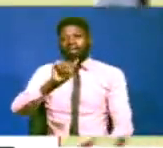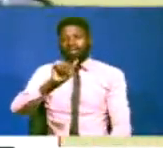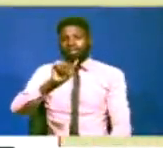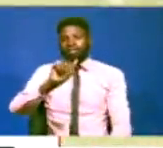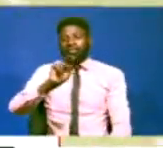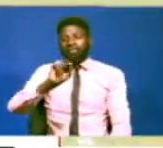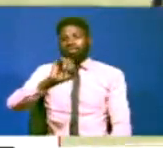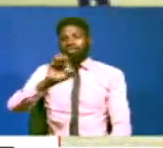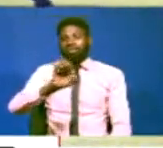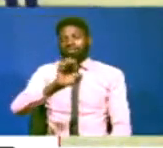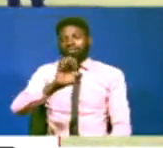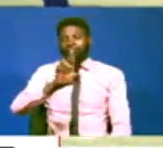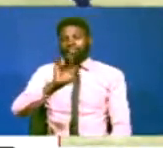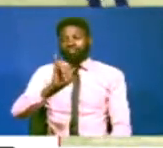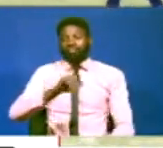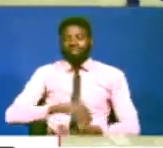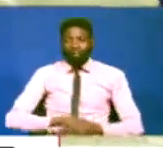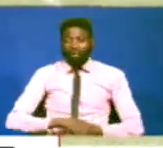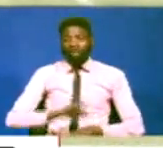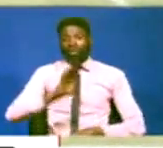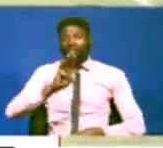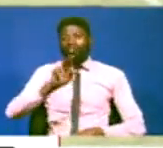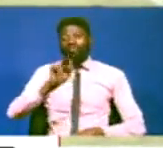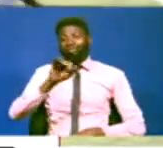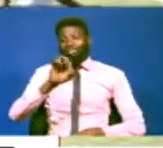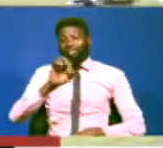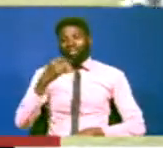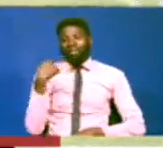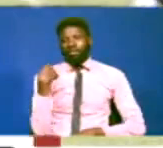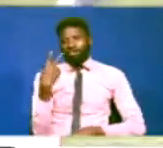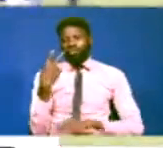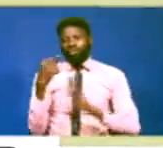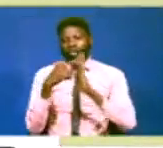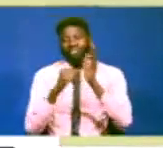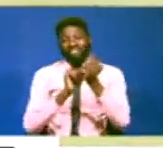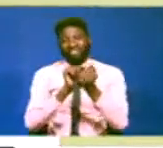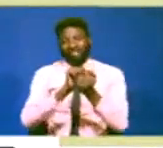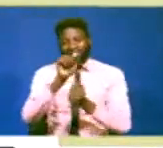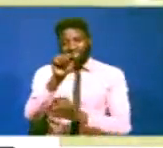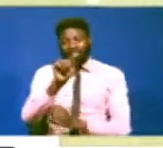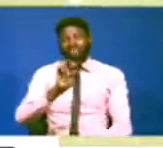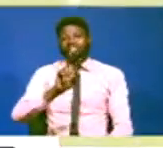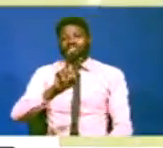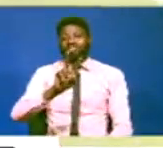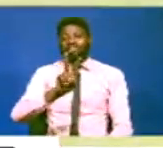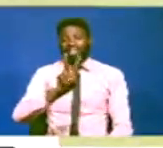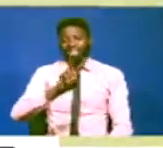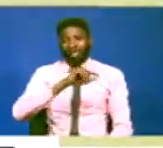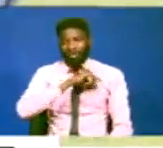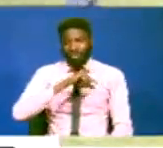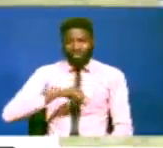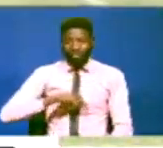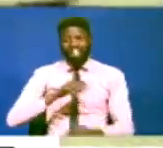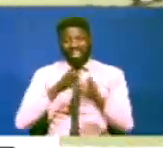Starlets remained second on the log with 15 points. Vihiga Queens consolidated their lead on the log after beating